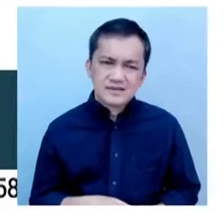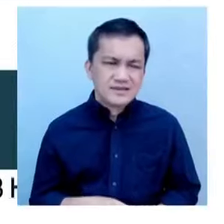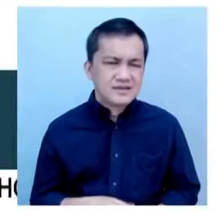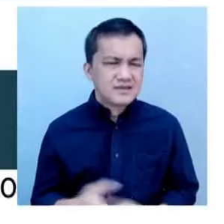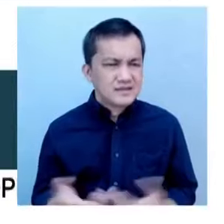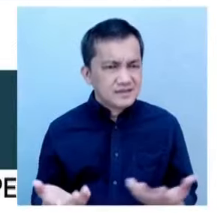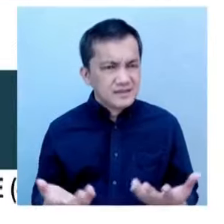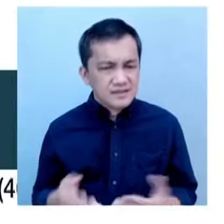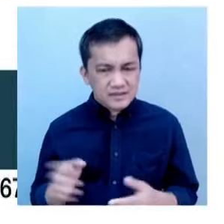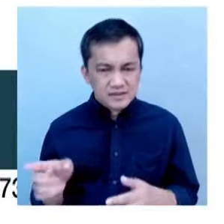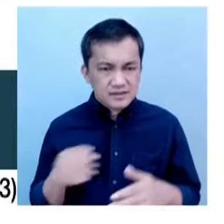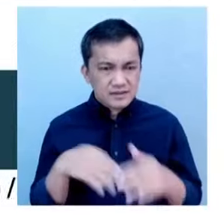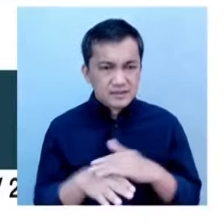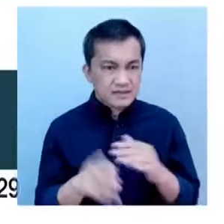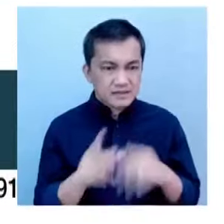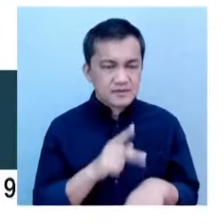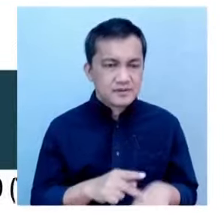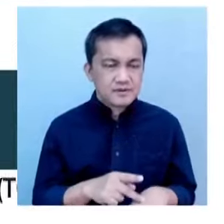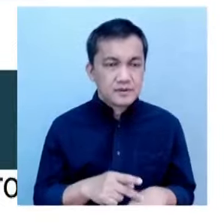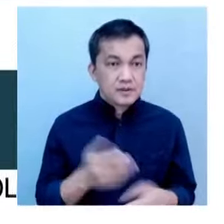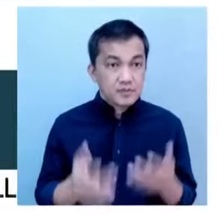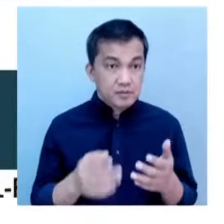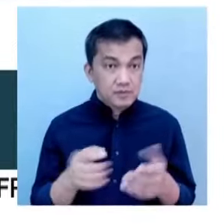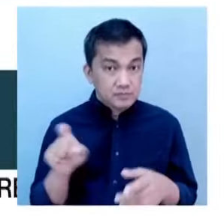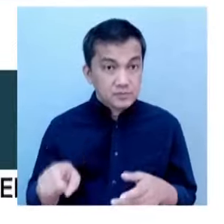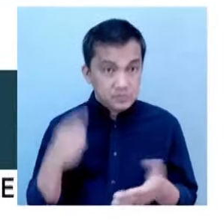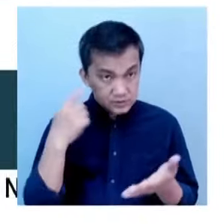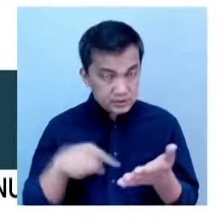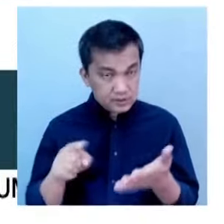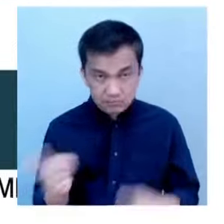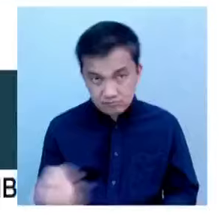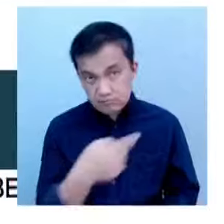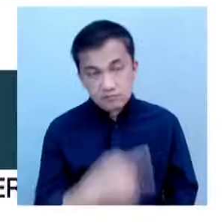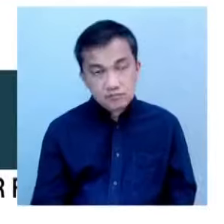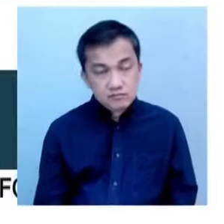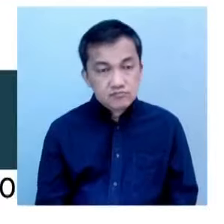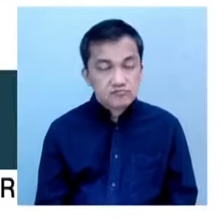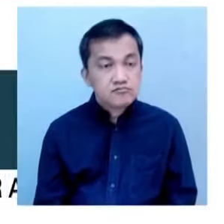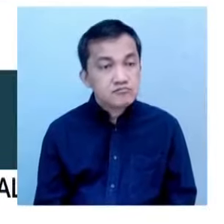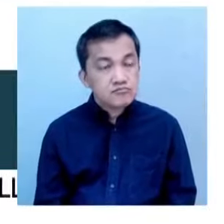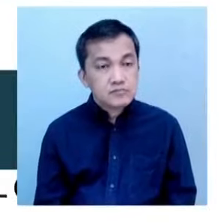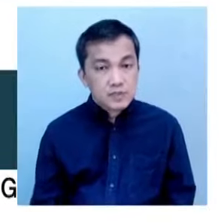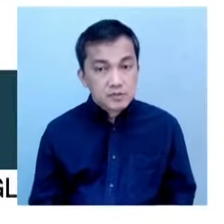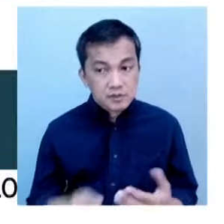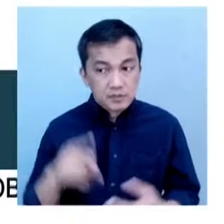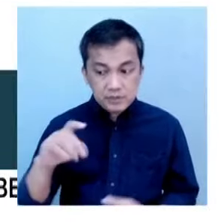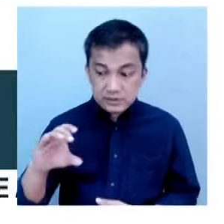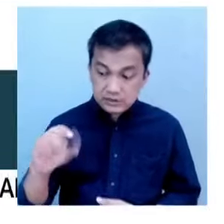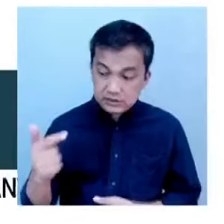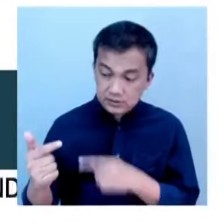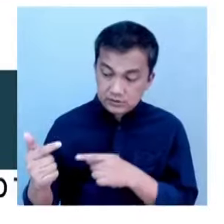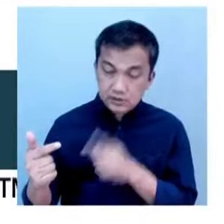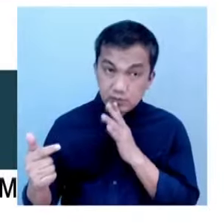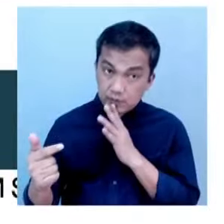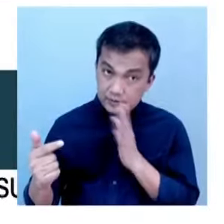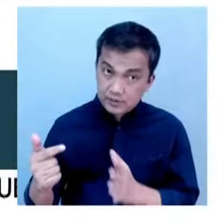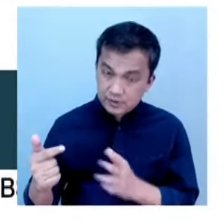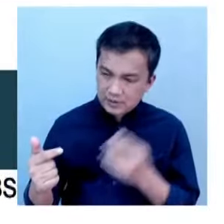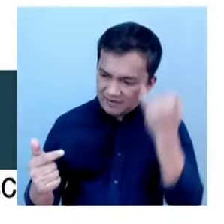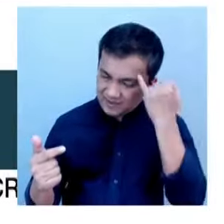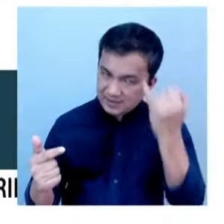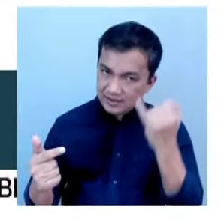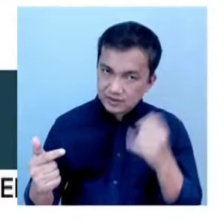are when they entered the Philippines. So maybe we should check. No, and maybe the Coast Guard spokesman has an idea